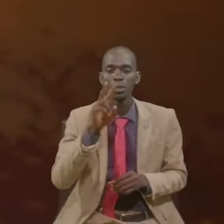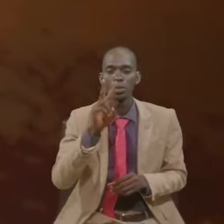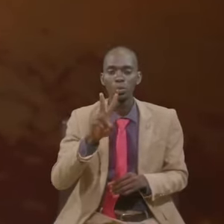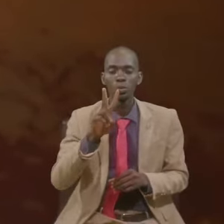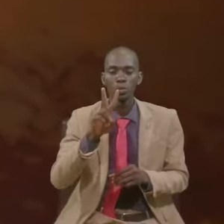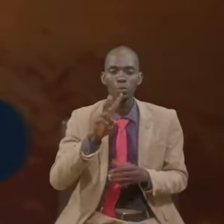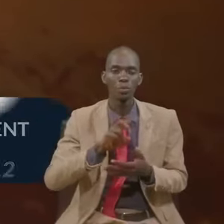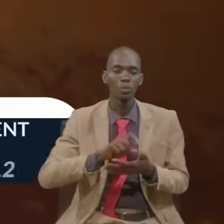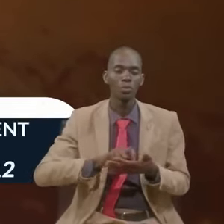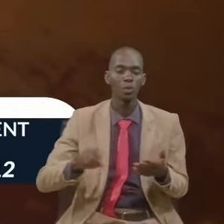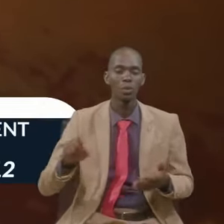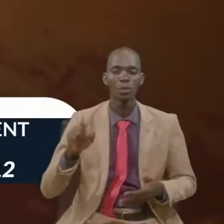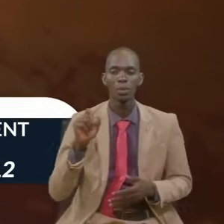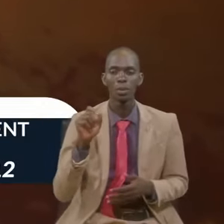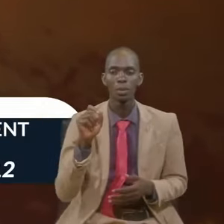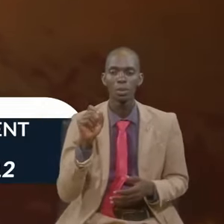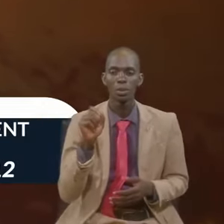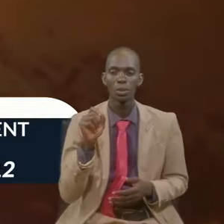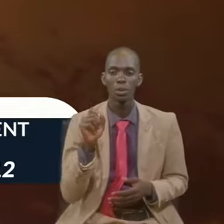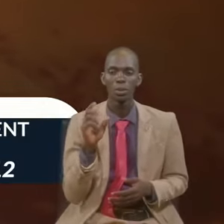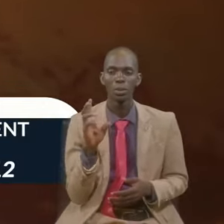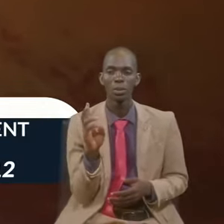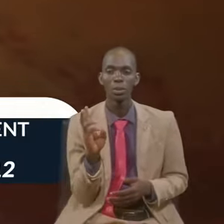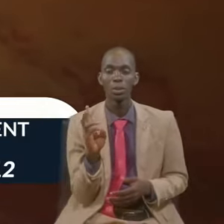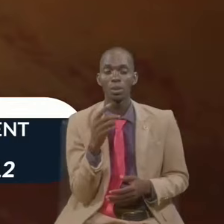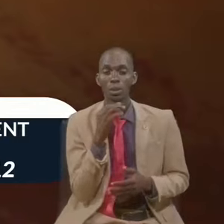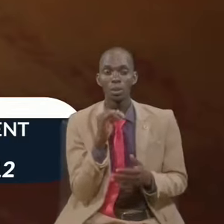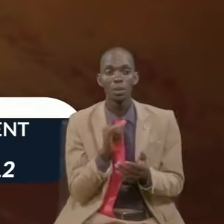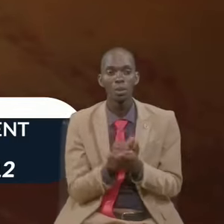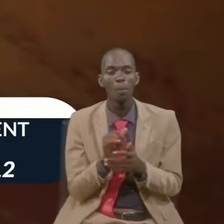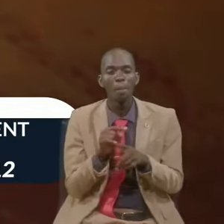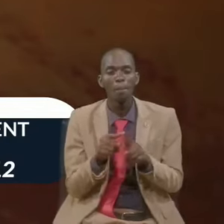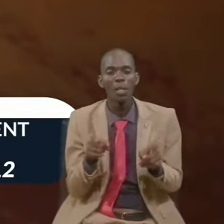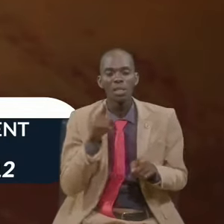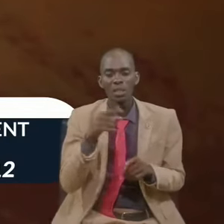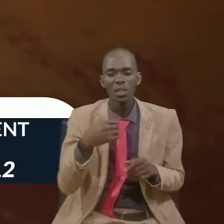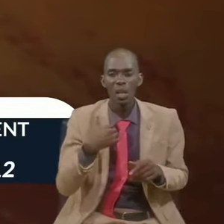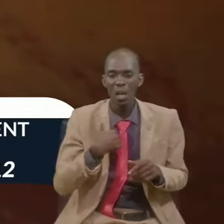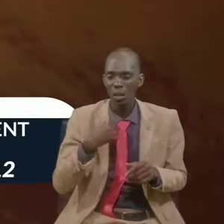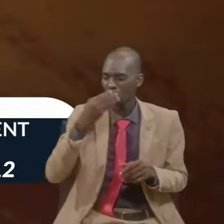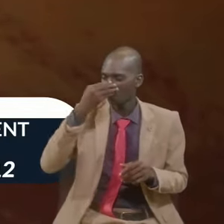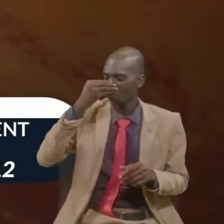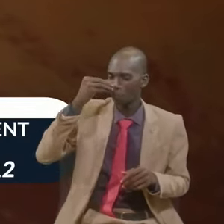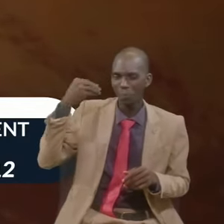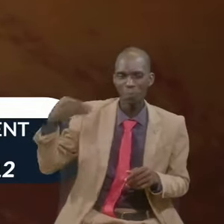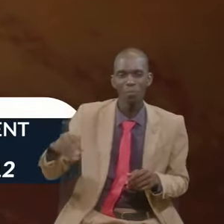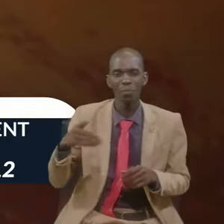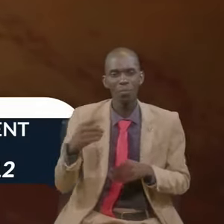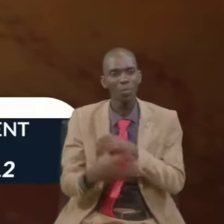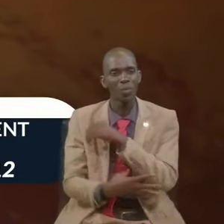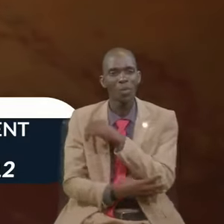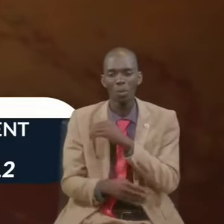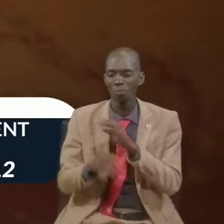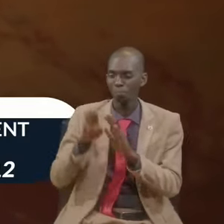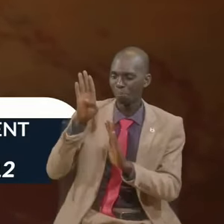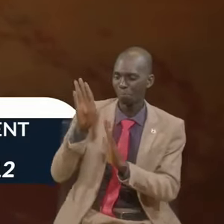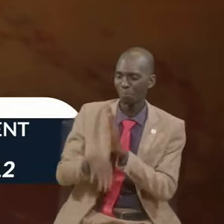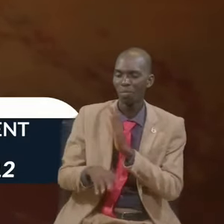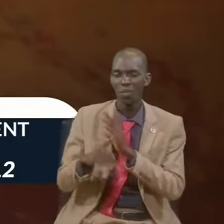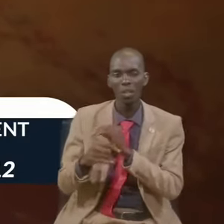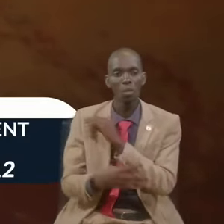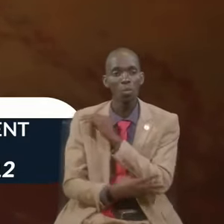ye have despised the poor. Do not rich men oppress